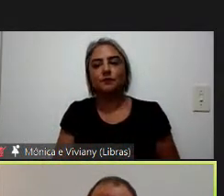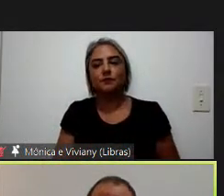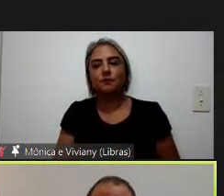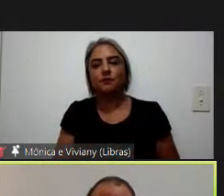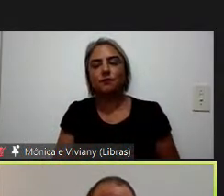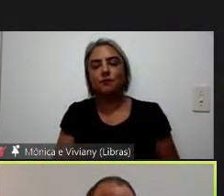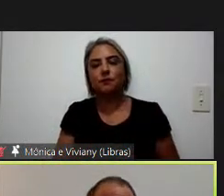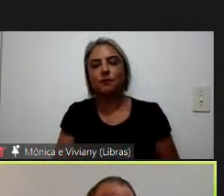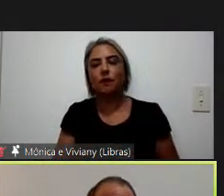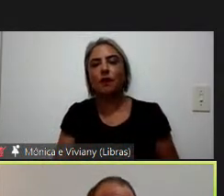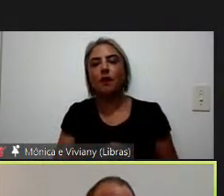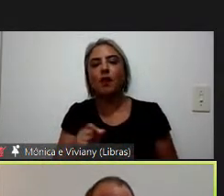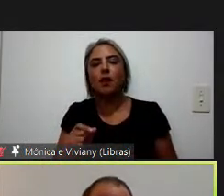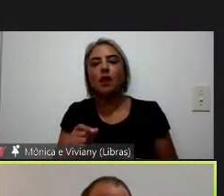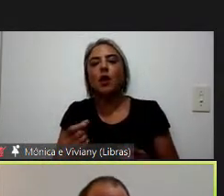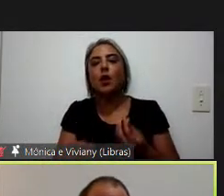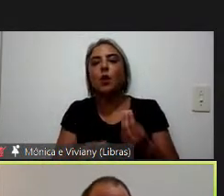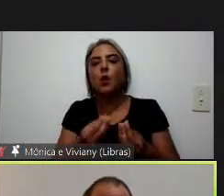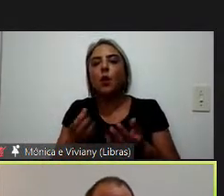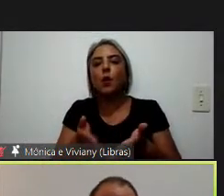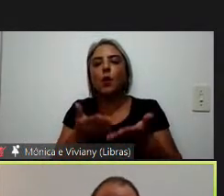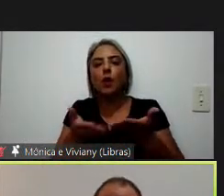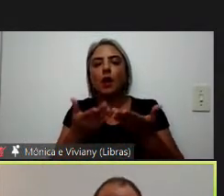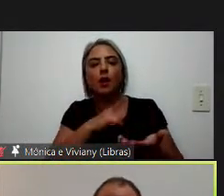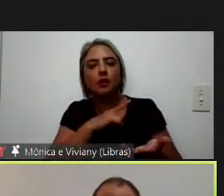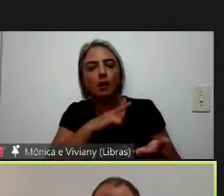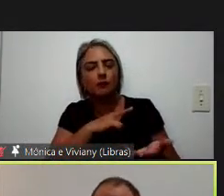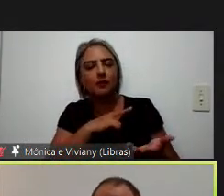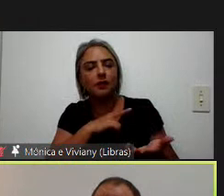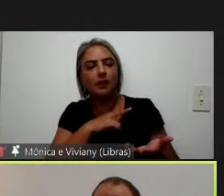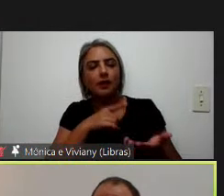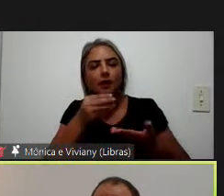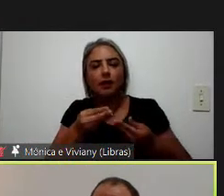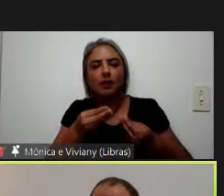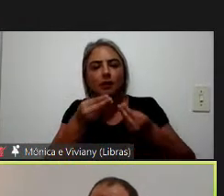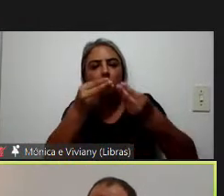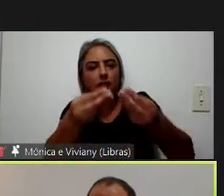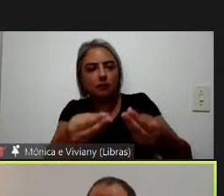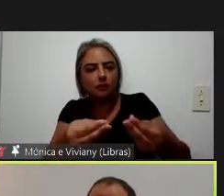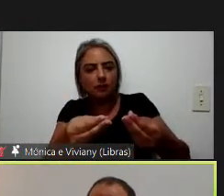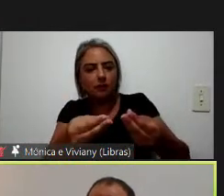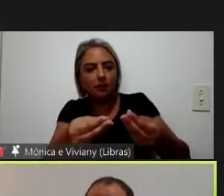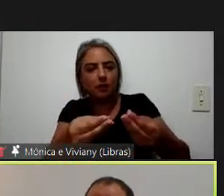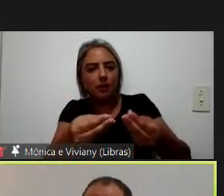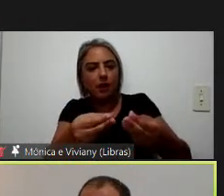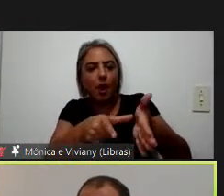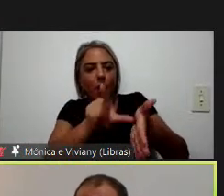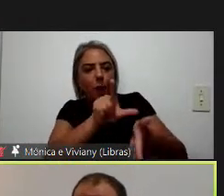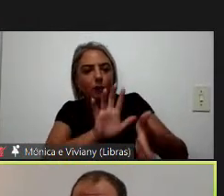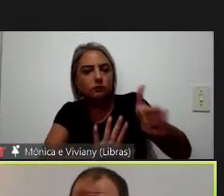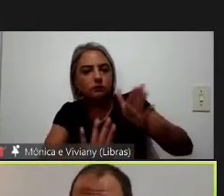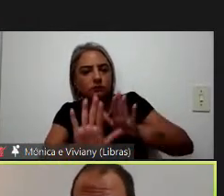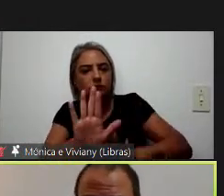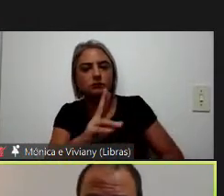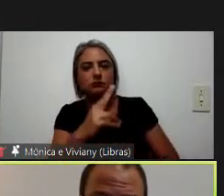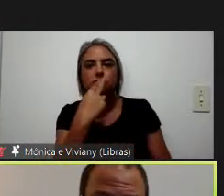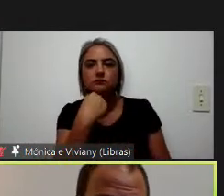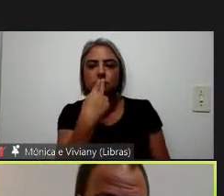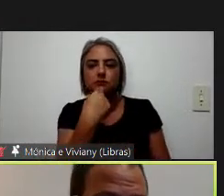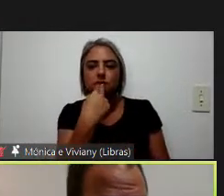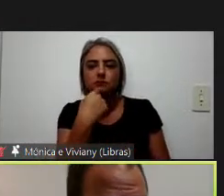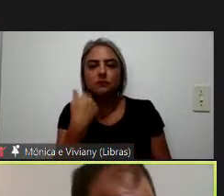of delivering nutrition-related preventive, curative, and rehabilitative interventions, which include, for